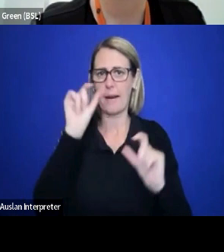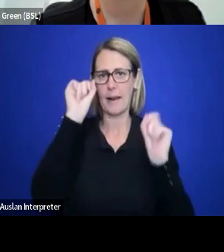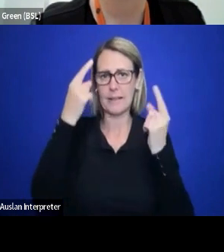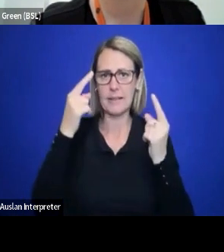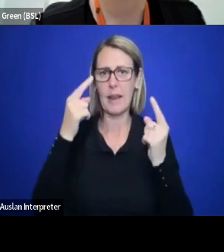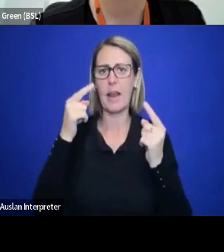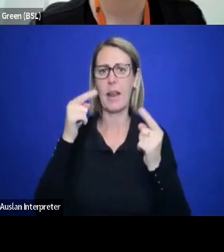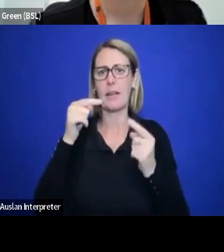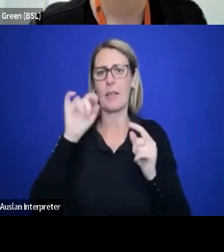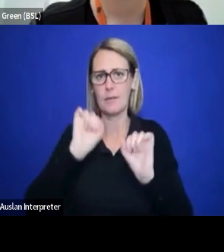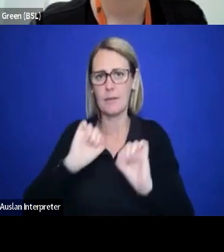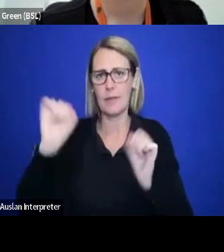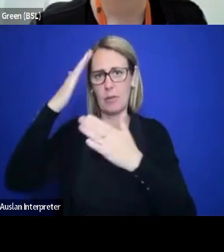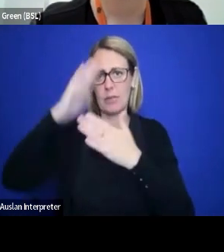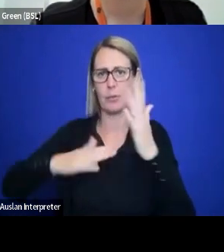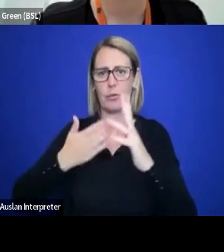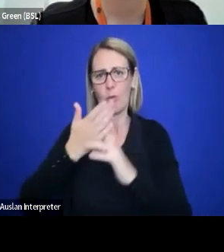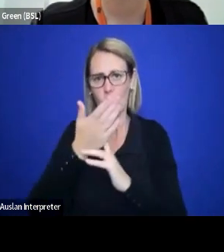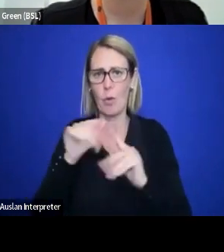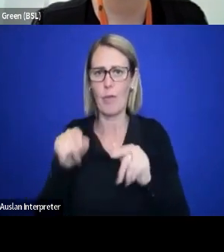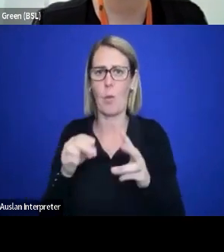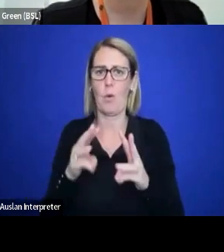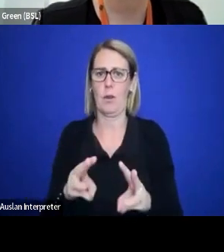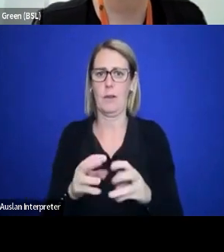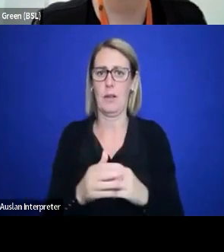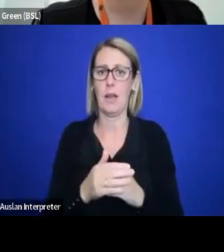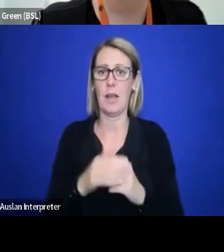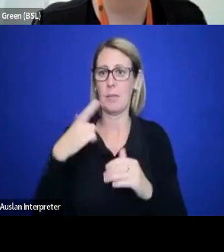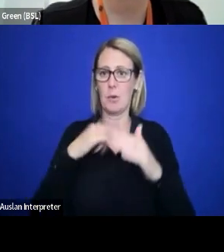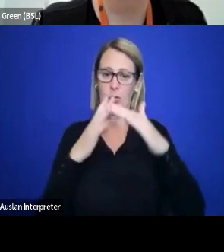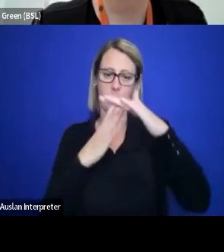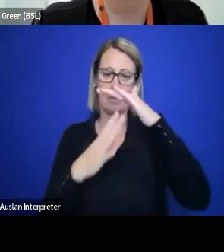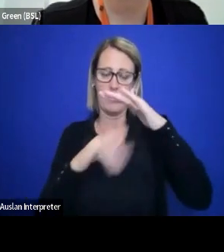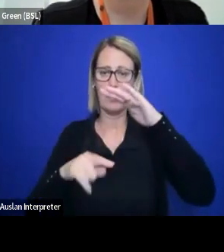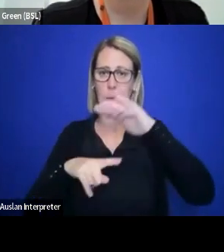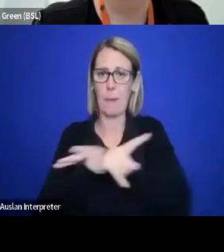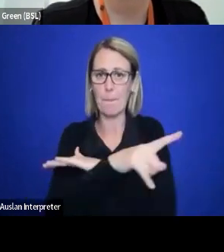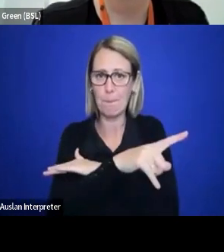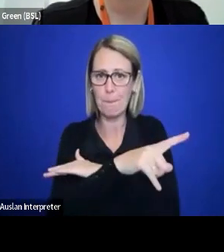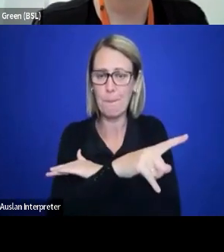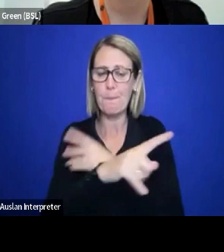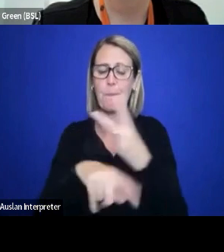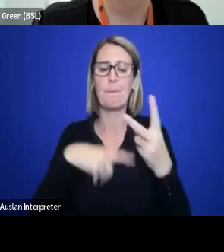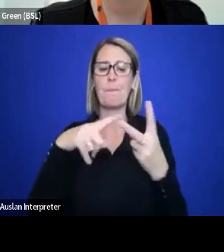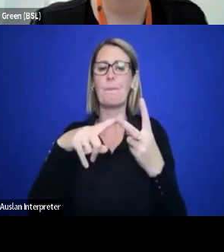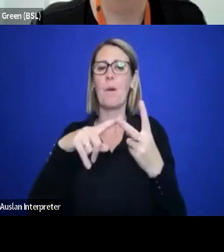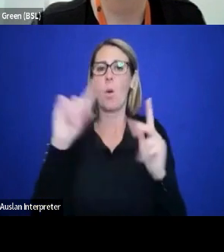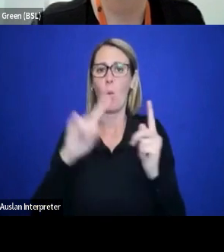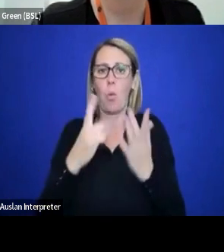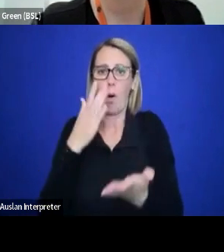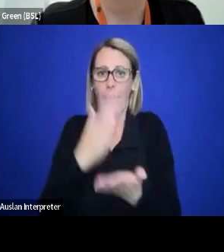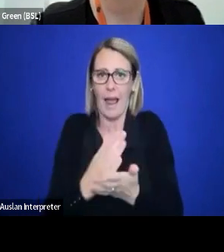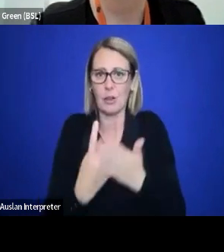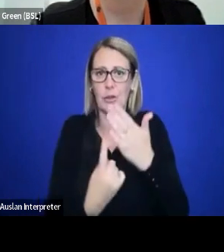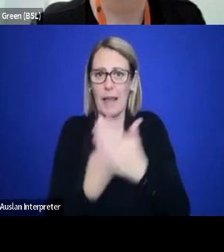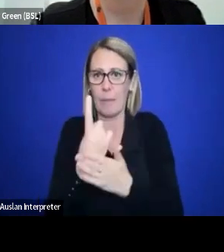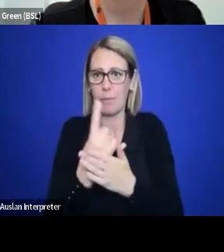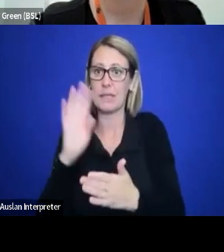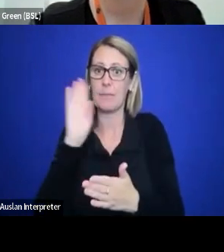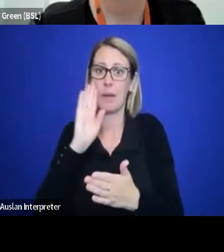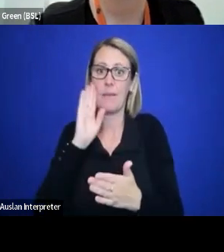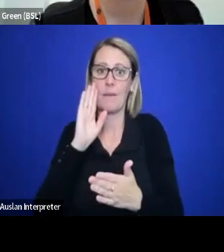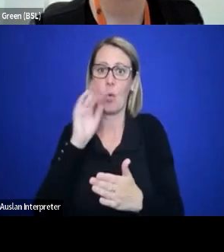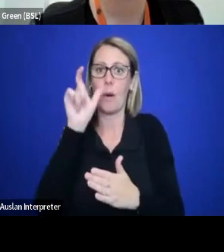that lens. The nature of refugee flight and what actually happens before someone